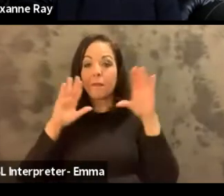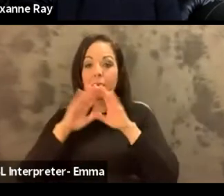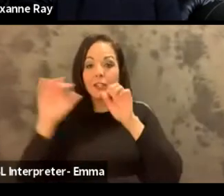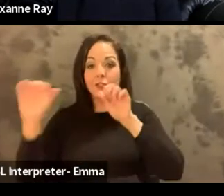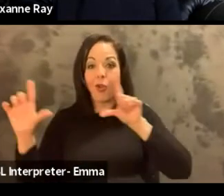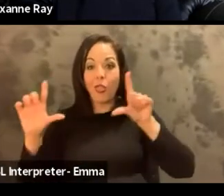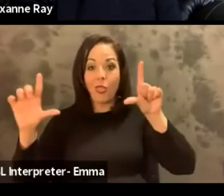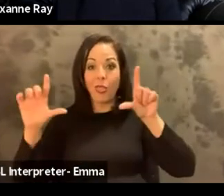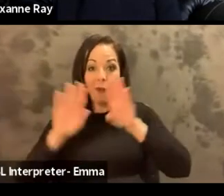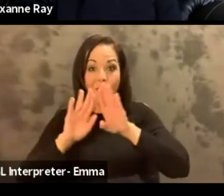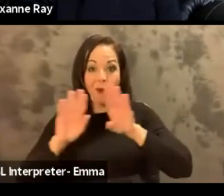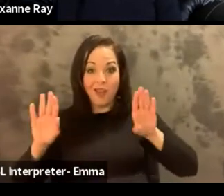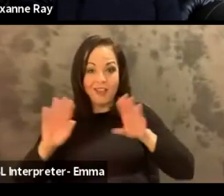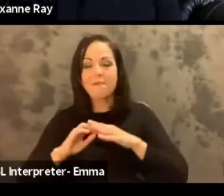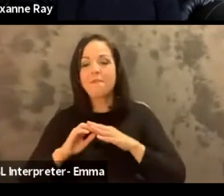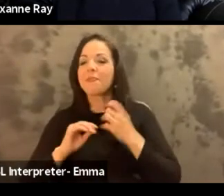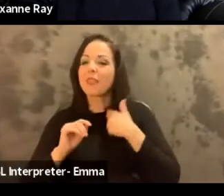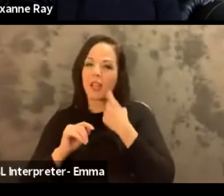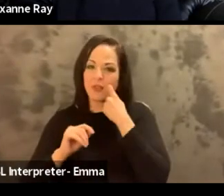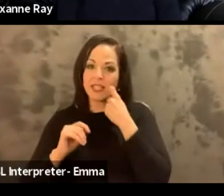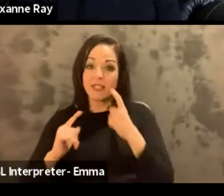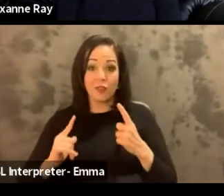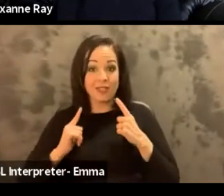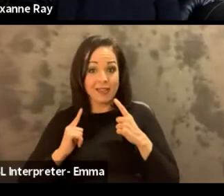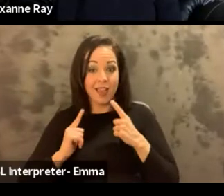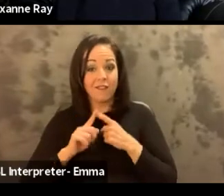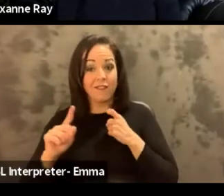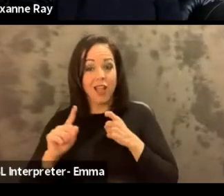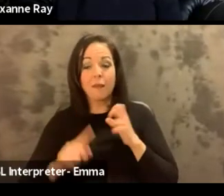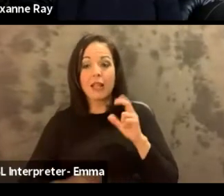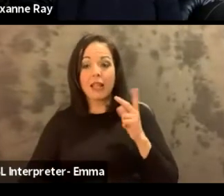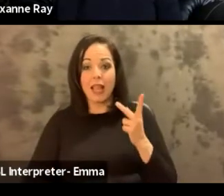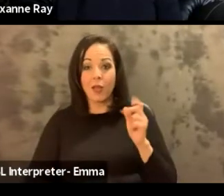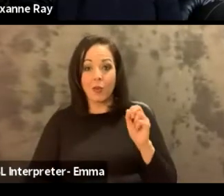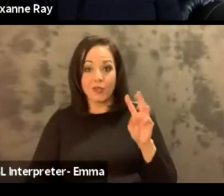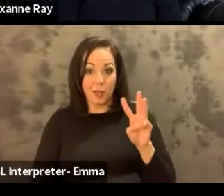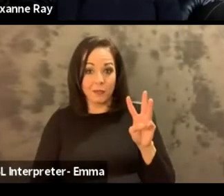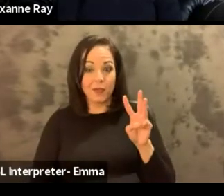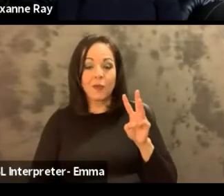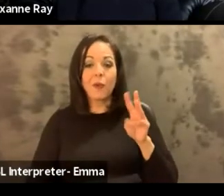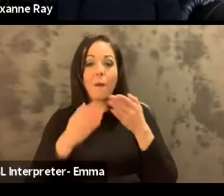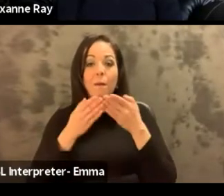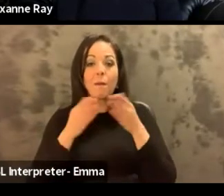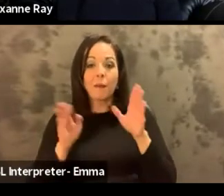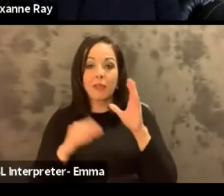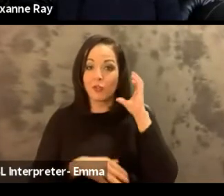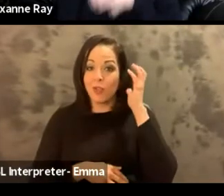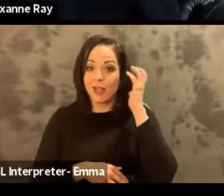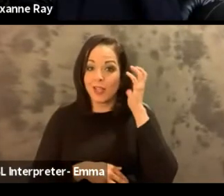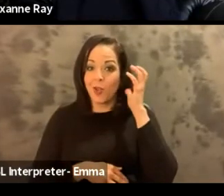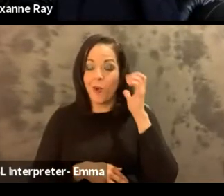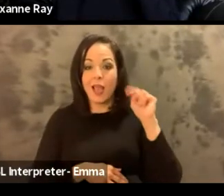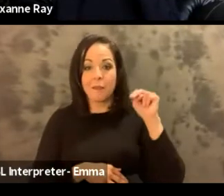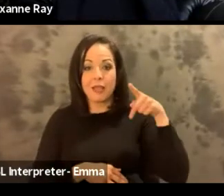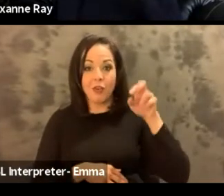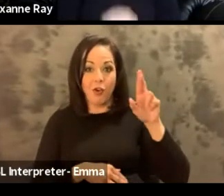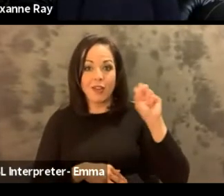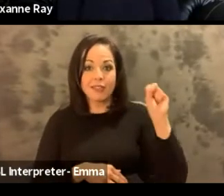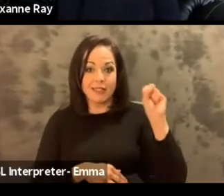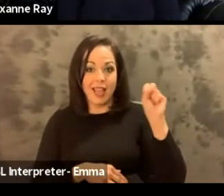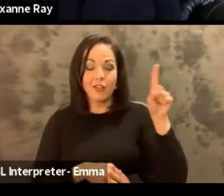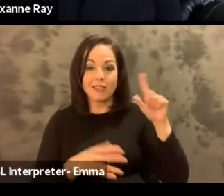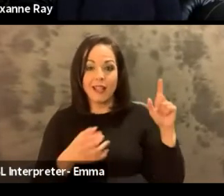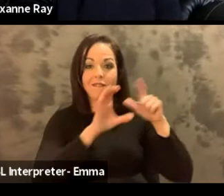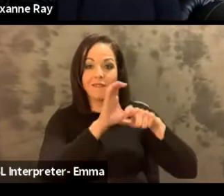I recently retired from KUOW, Public Radio, Seattle's NPR affiliate, after